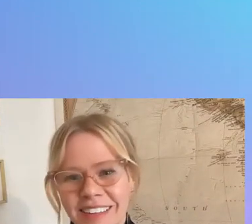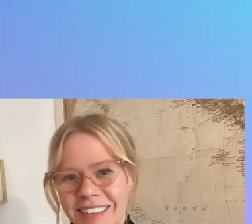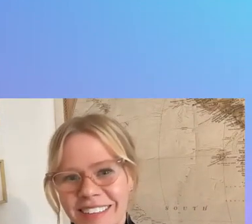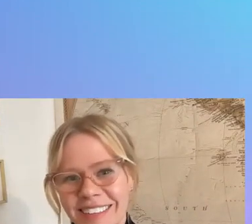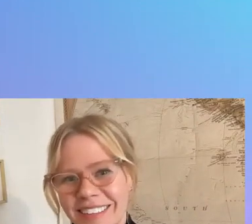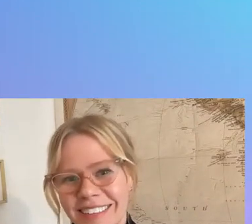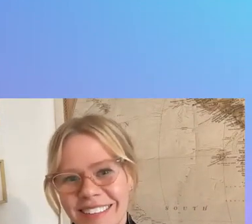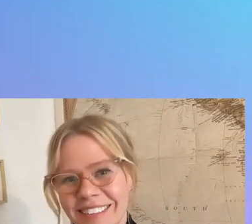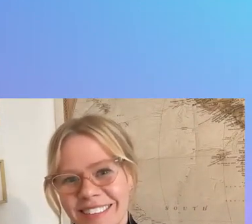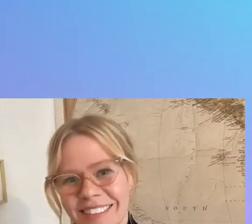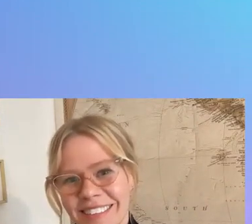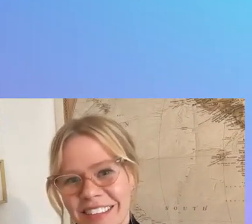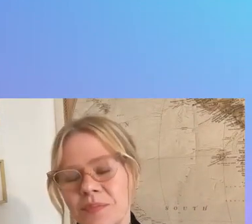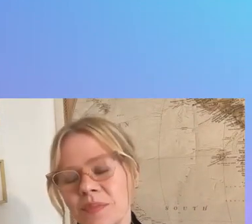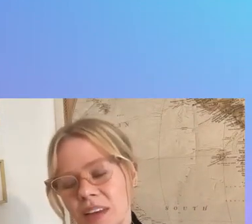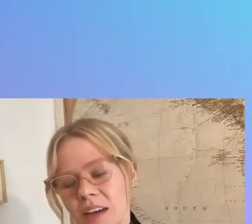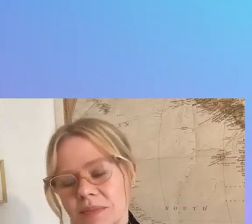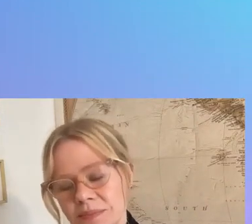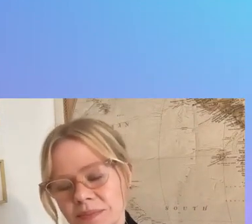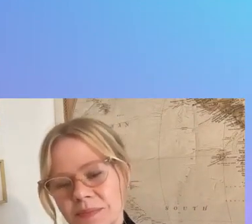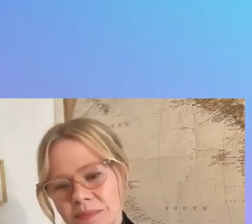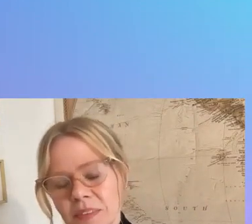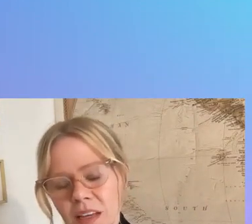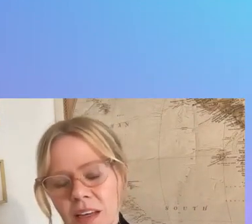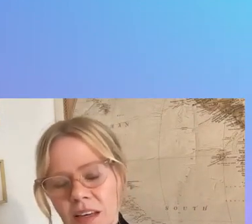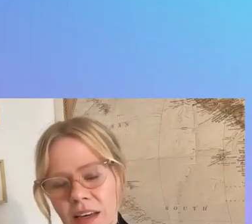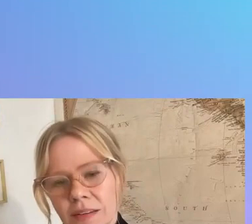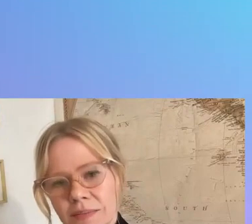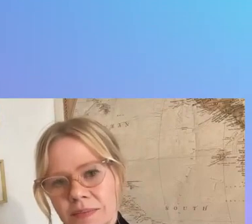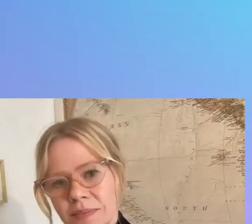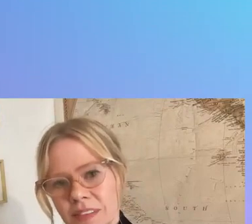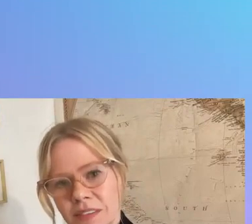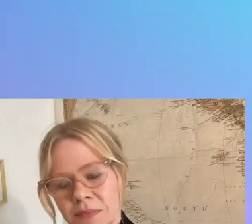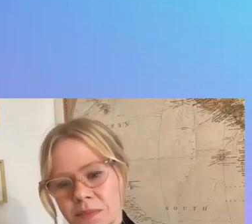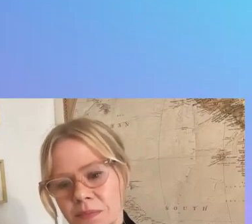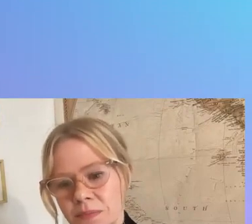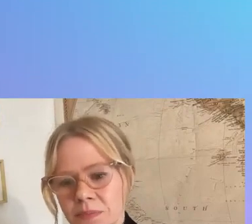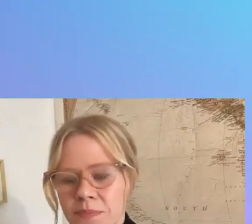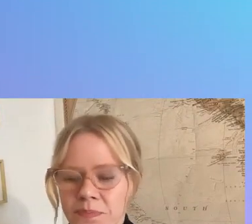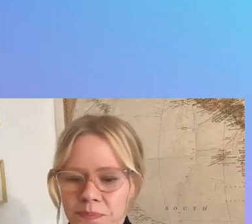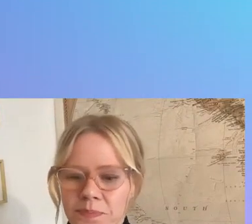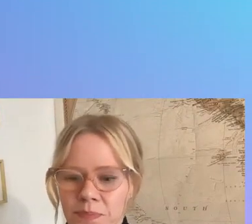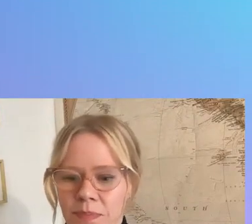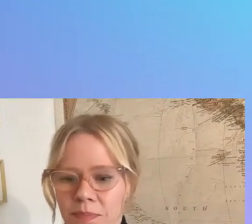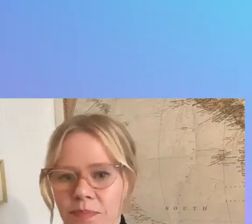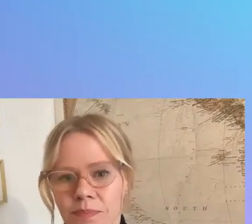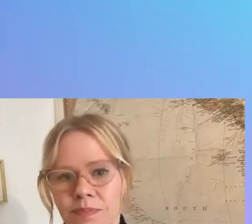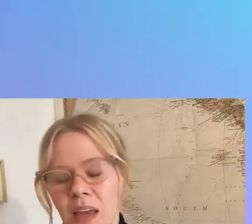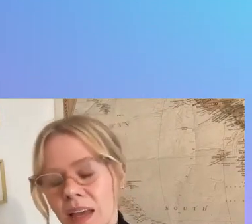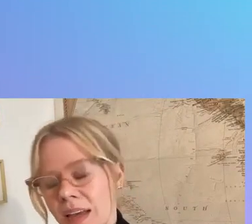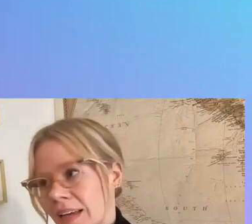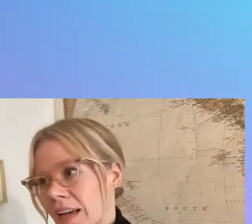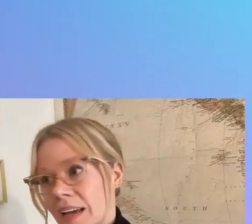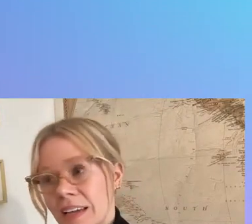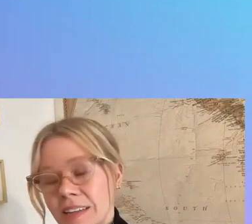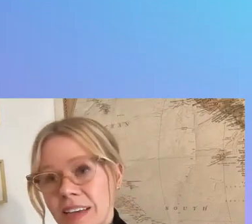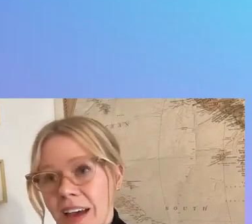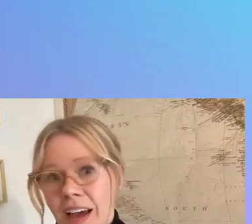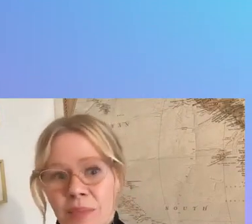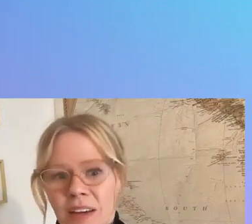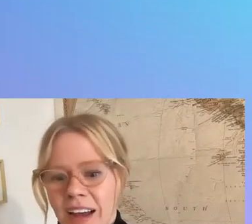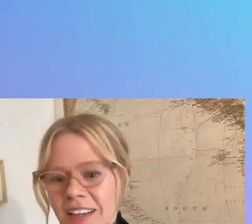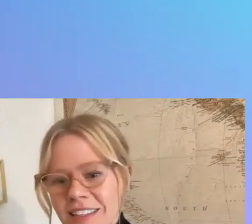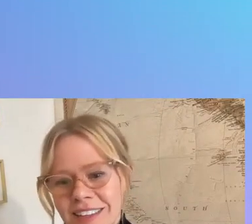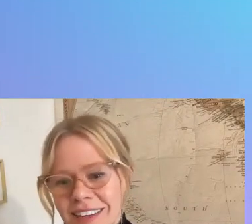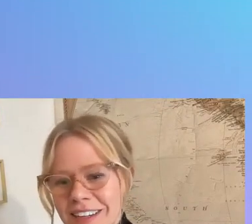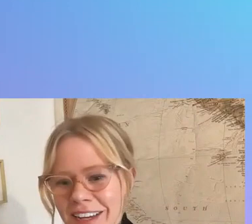mean, I know cost is always going to be a consideration, but Yeah. it's available to more people kind of situation. Yeah,